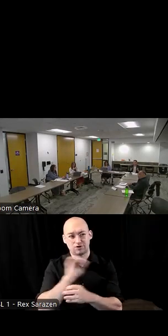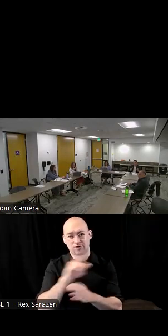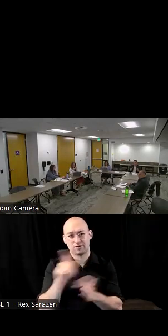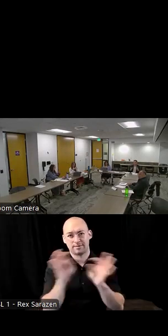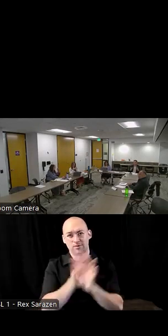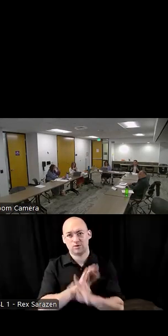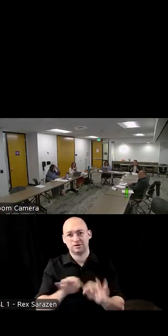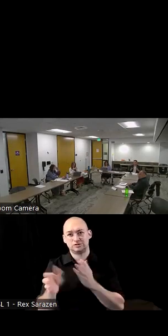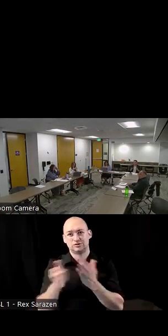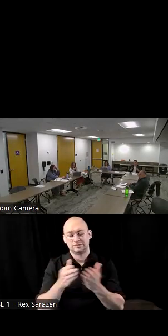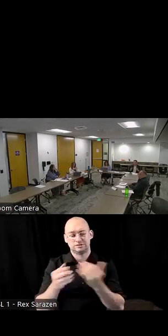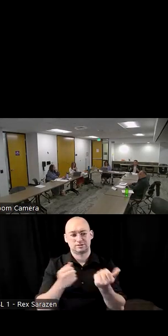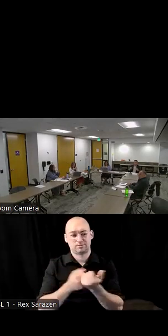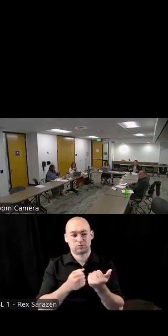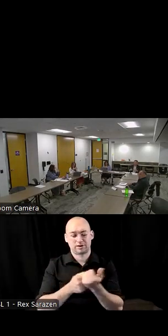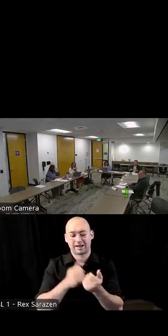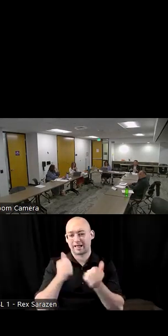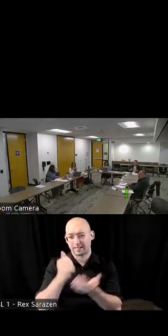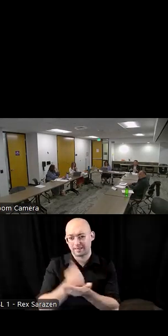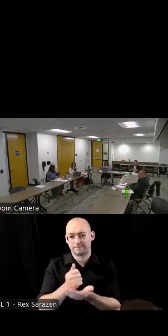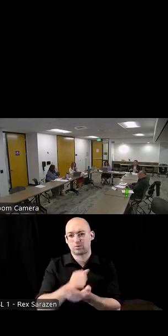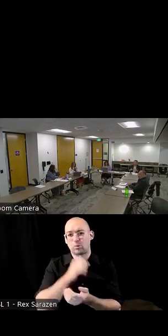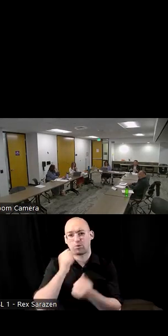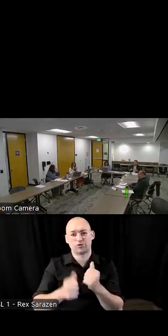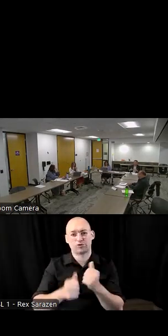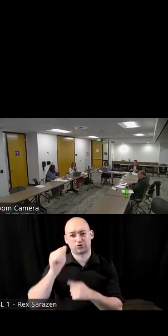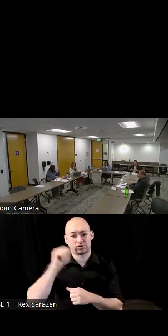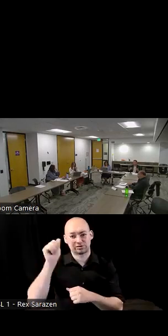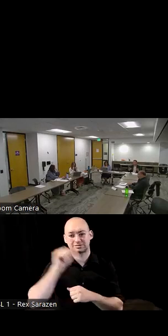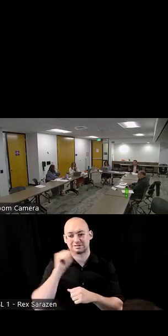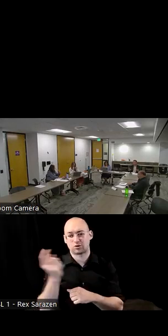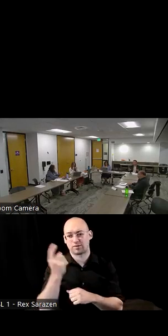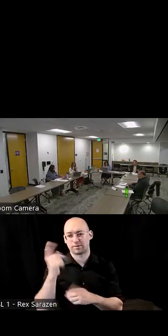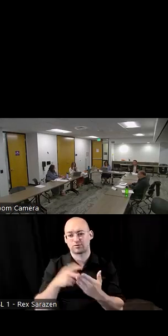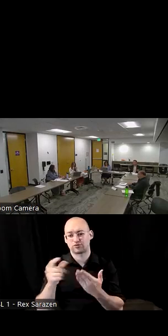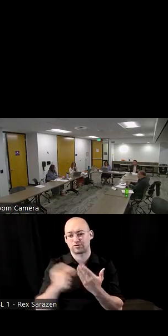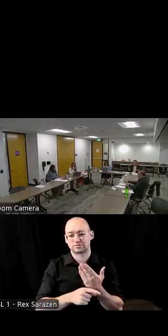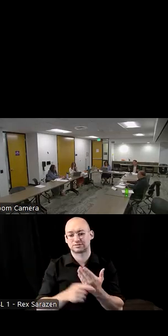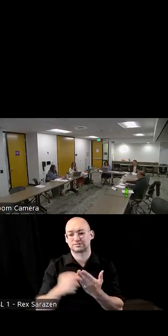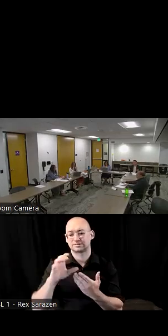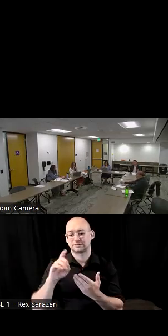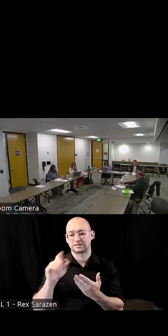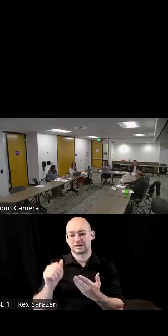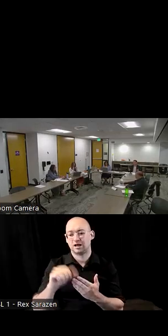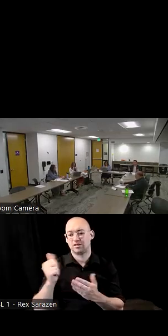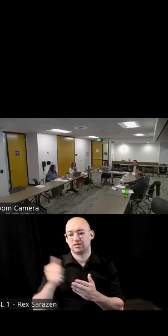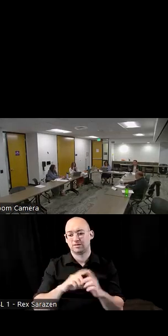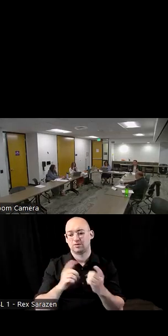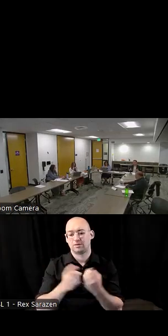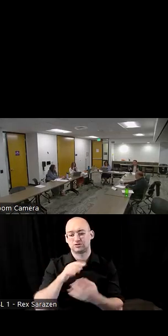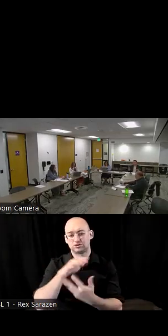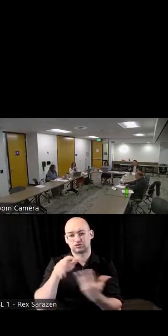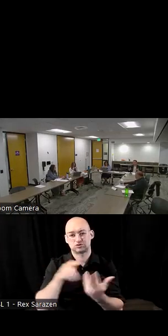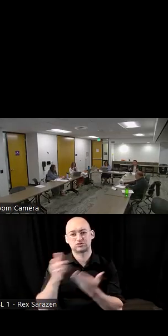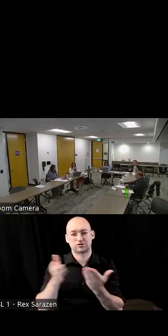and supports that help older adults, not only programs that are offered by CDA, but also other departments such as social services,